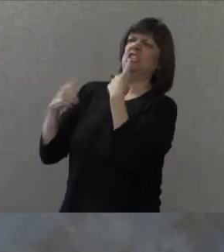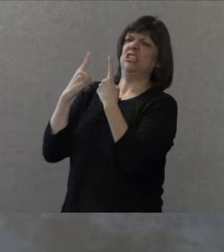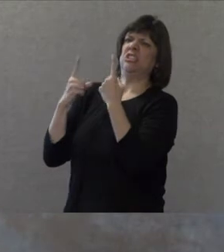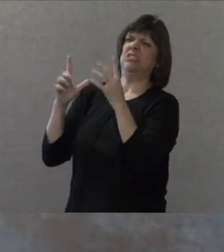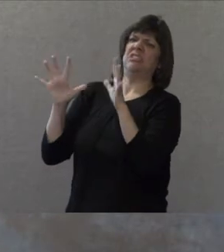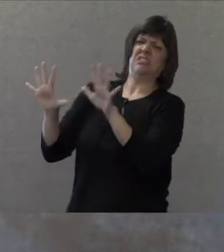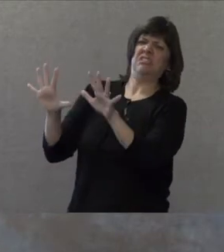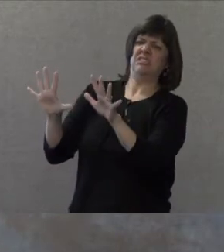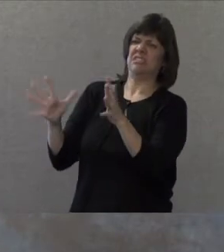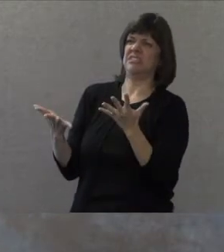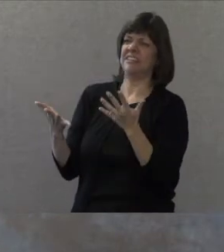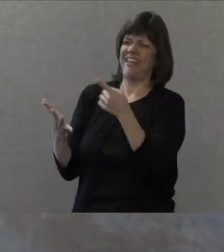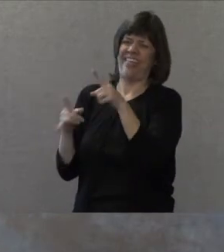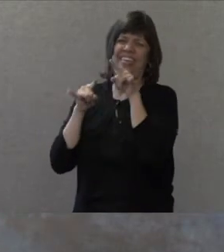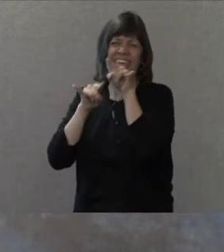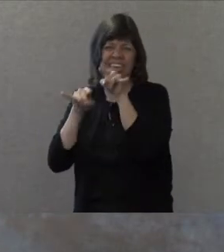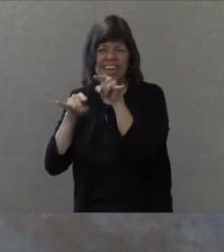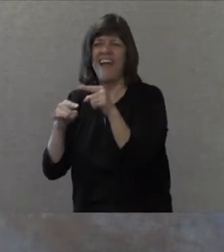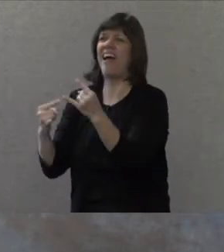at you. That they're gonna